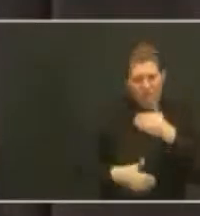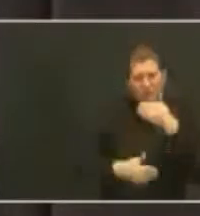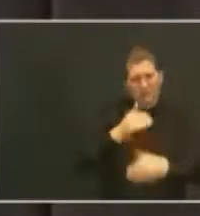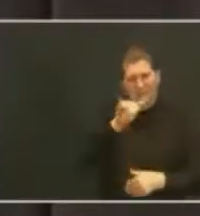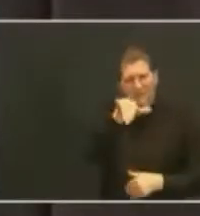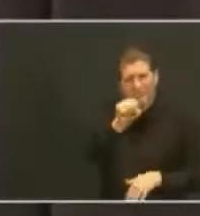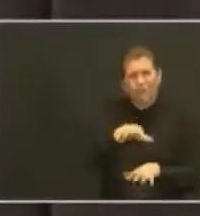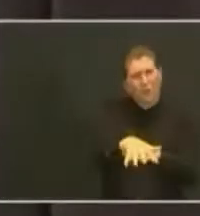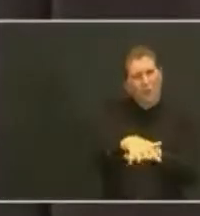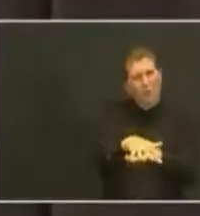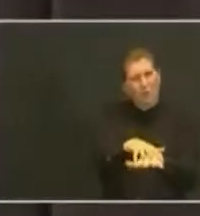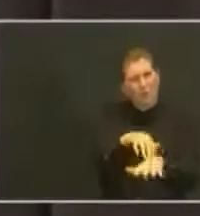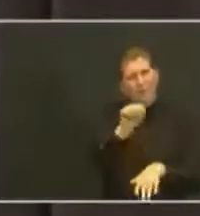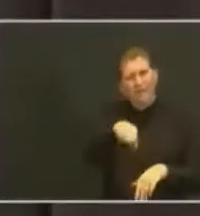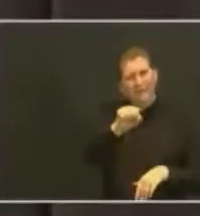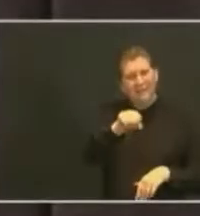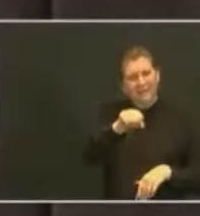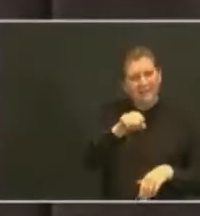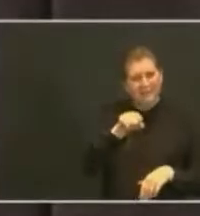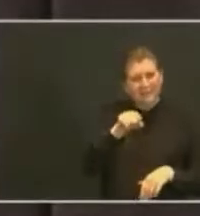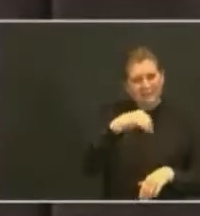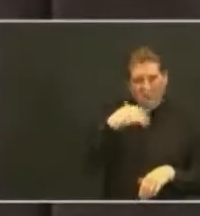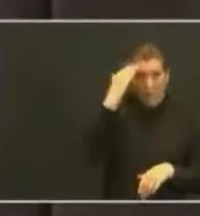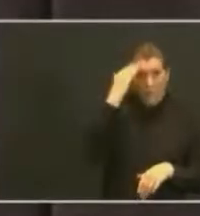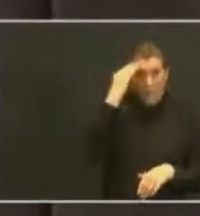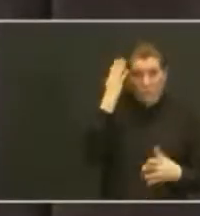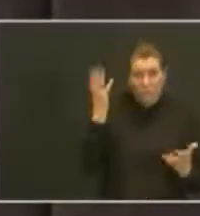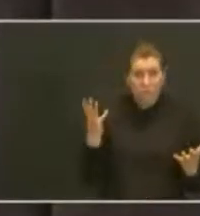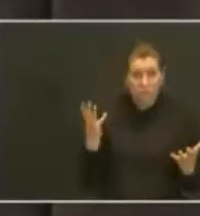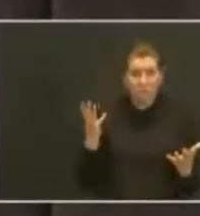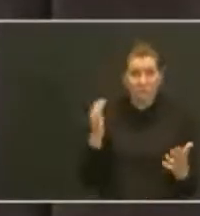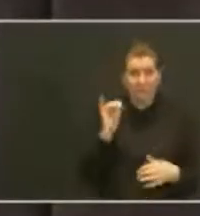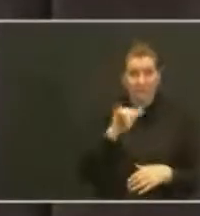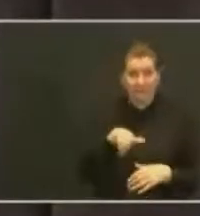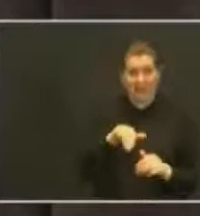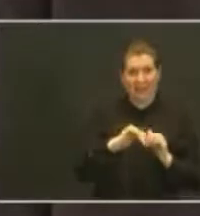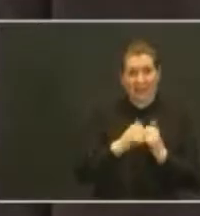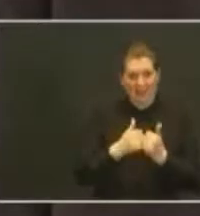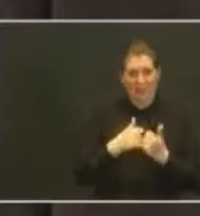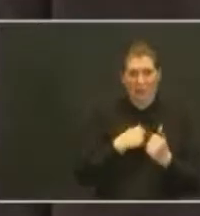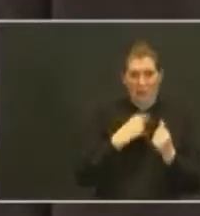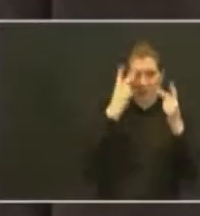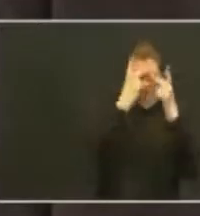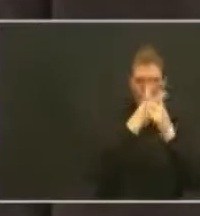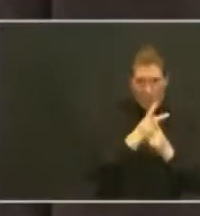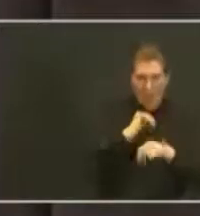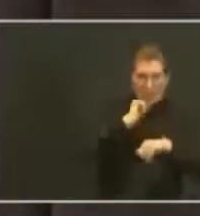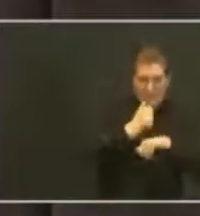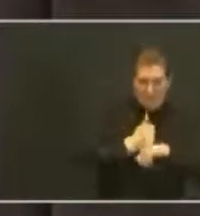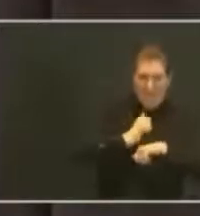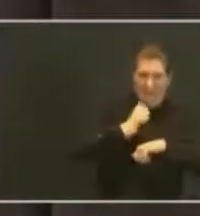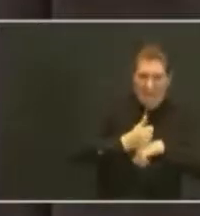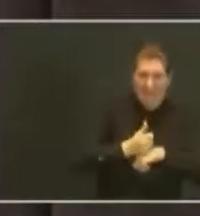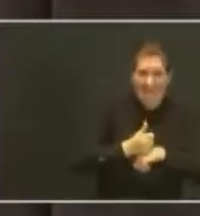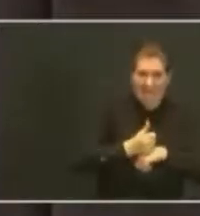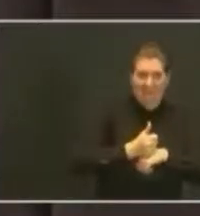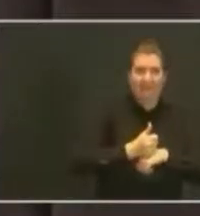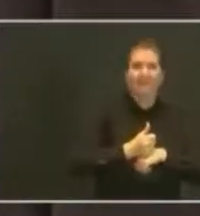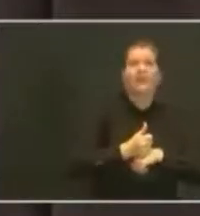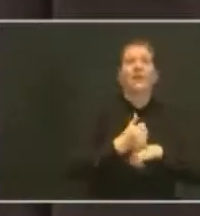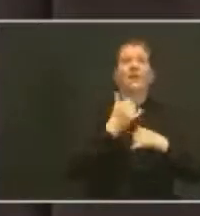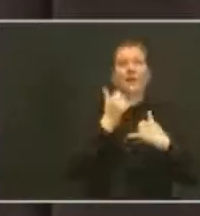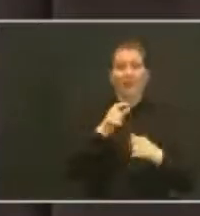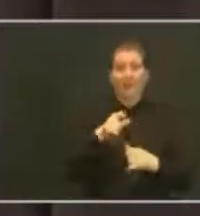way. And we acknowledge it was a way to get it to multiple partners, but it also took longer. So we achieved what we needed